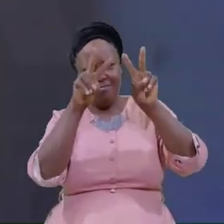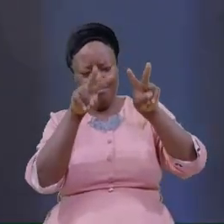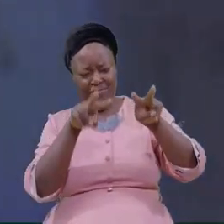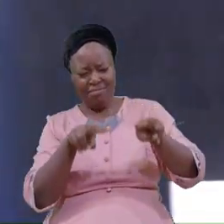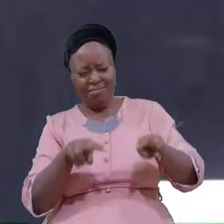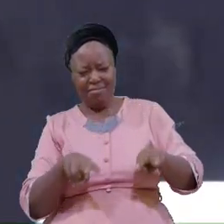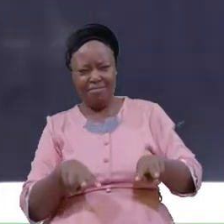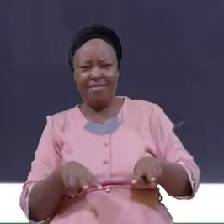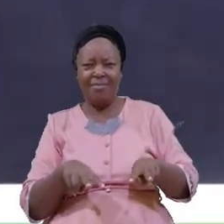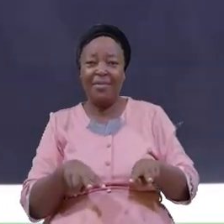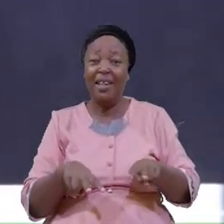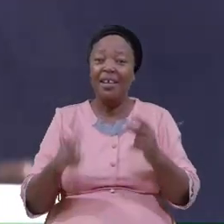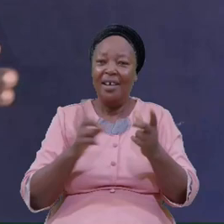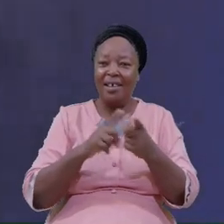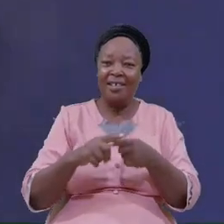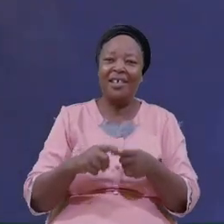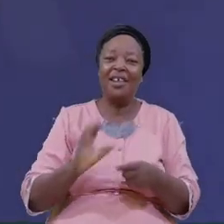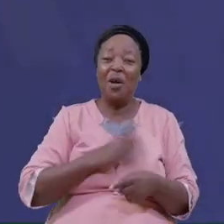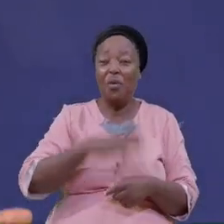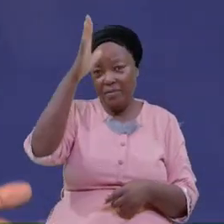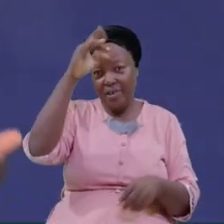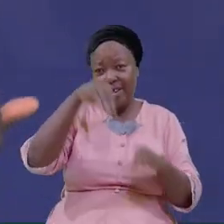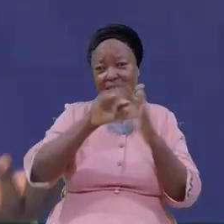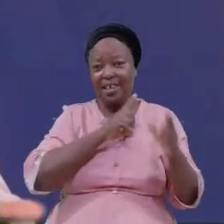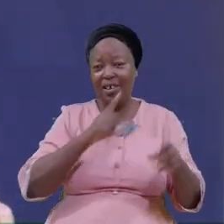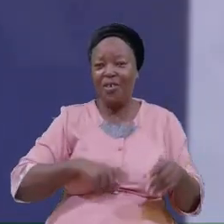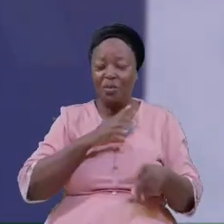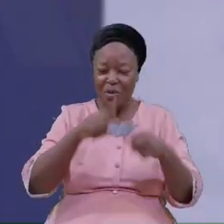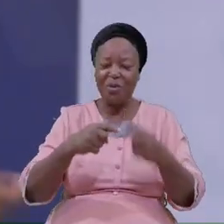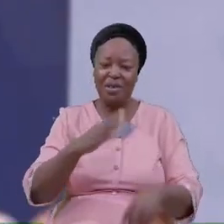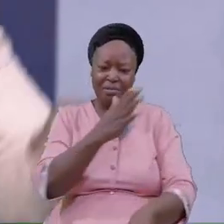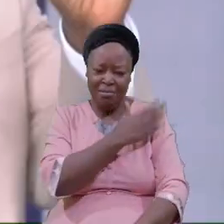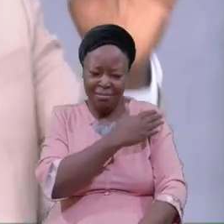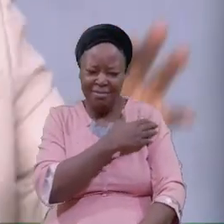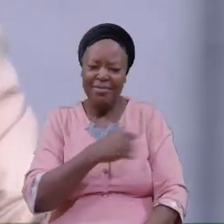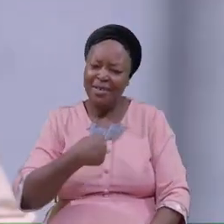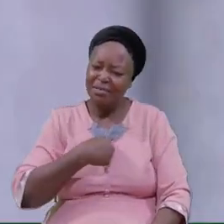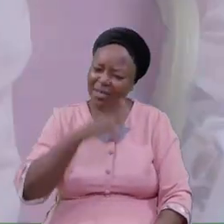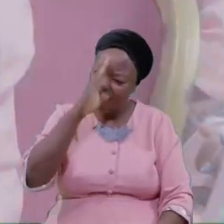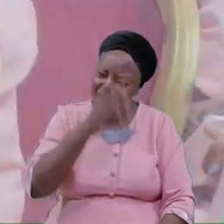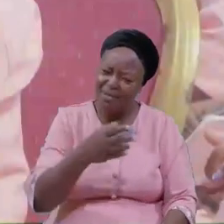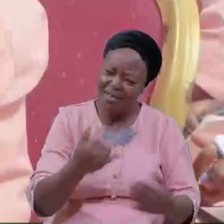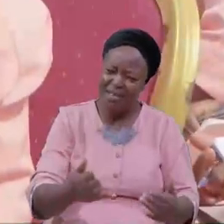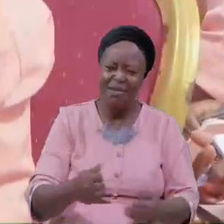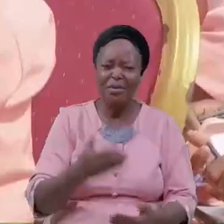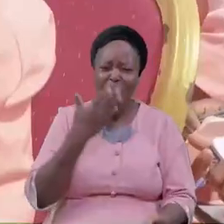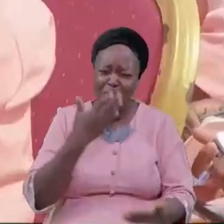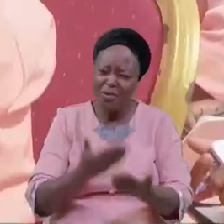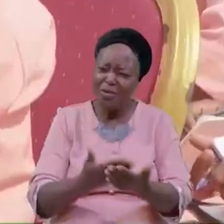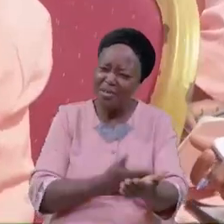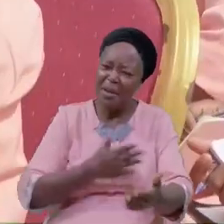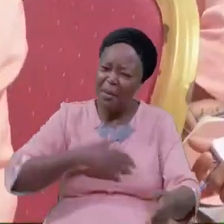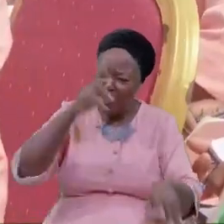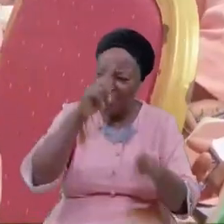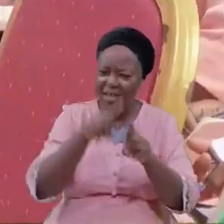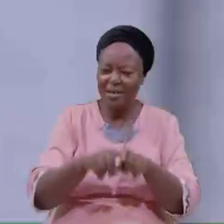And then I'll go to him, I will touch him and say, I was greeting you. Now good, okay, good morning. Et je me rapprochais de lui, je le